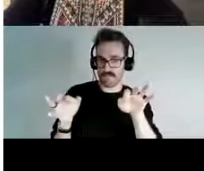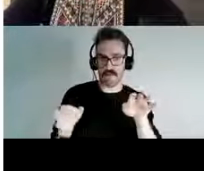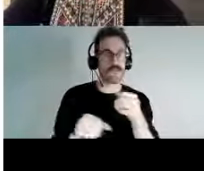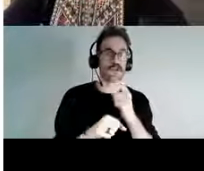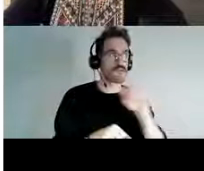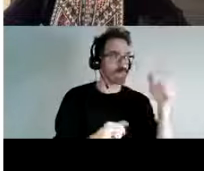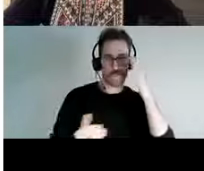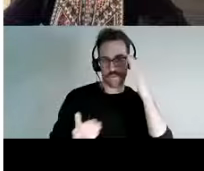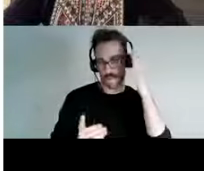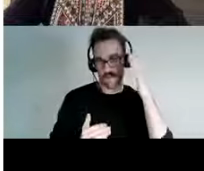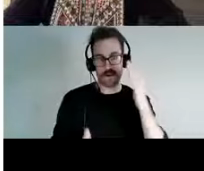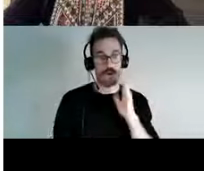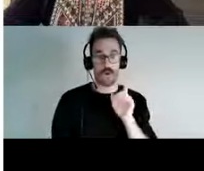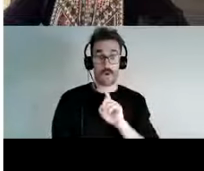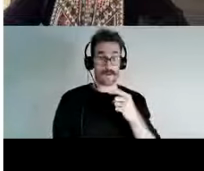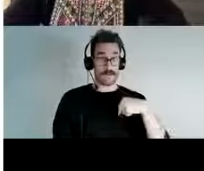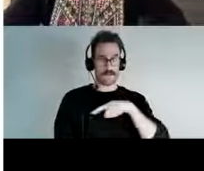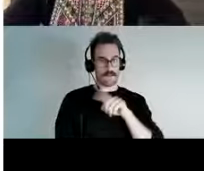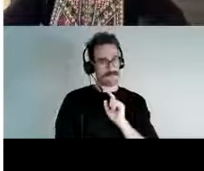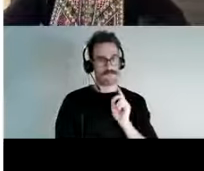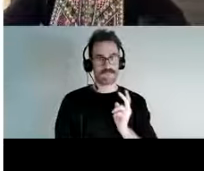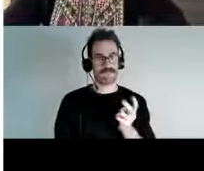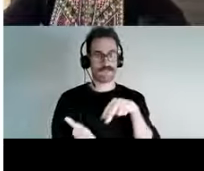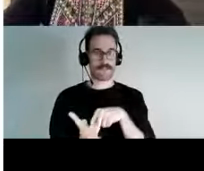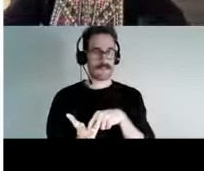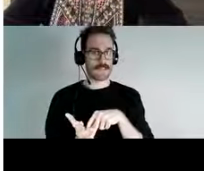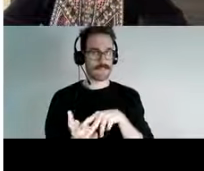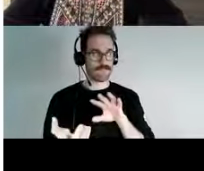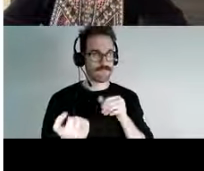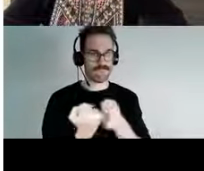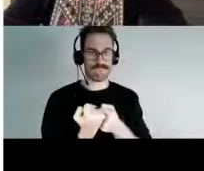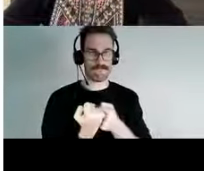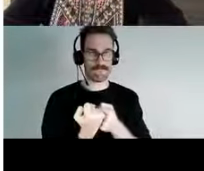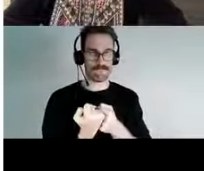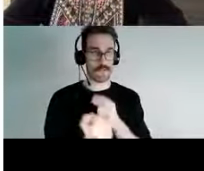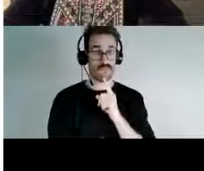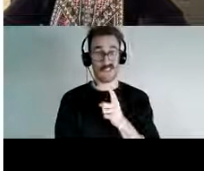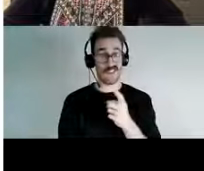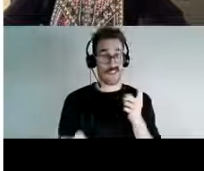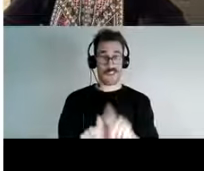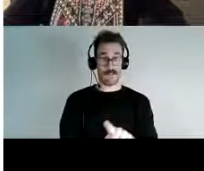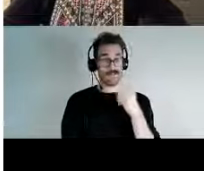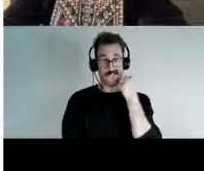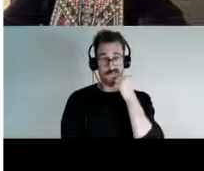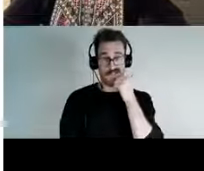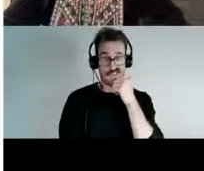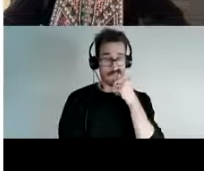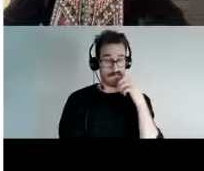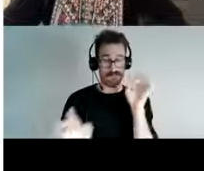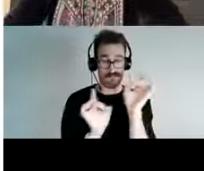our positioning. We've been pretty much relentlessly tweeting on each daily atrocity came out during the